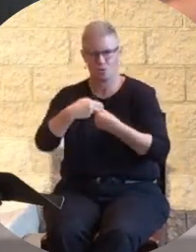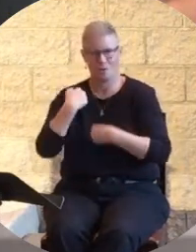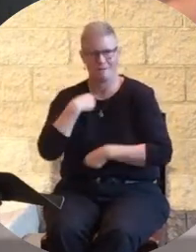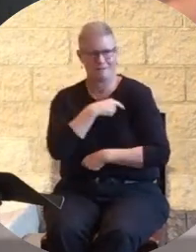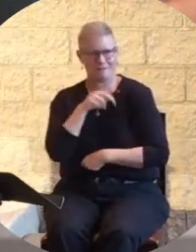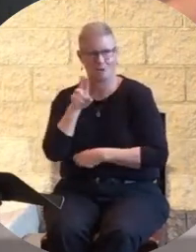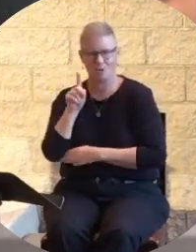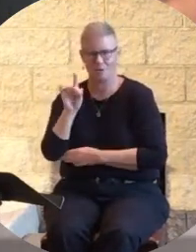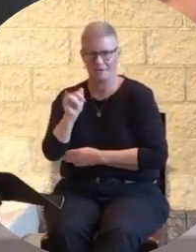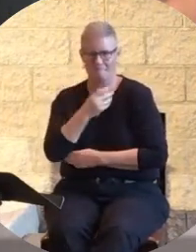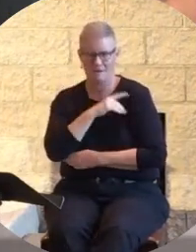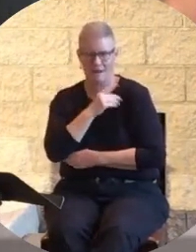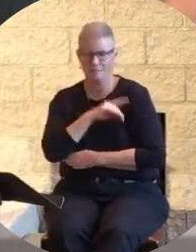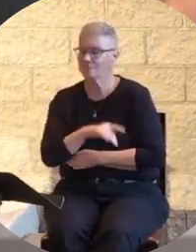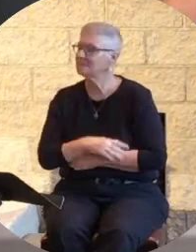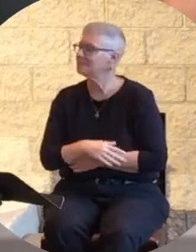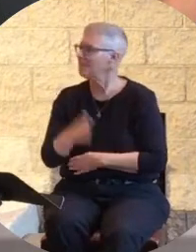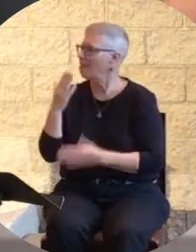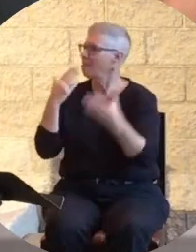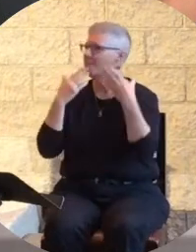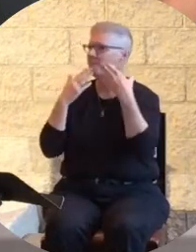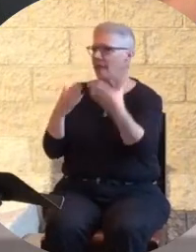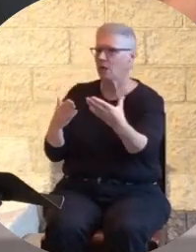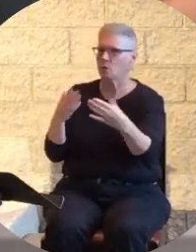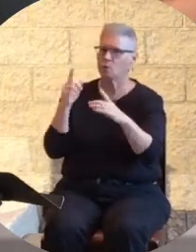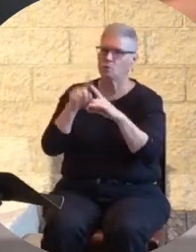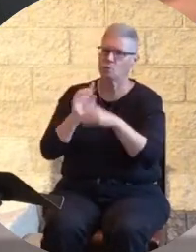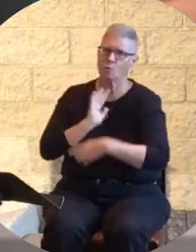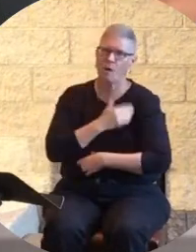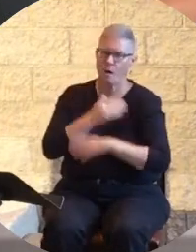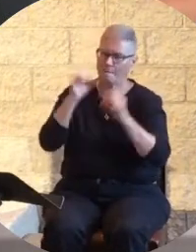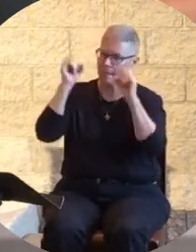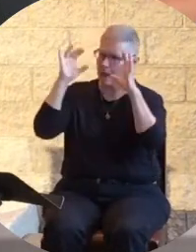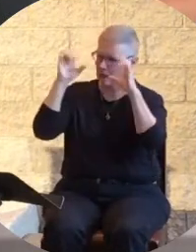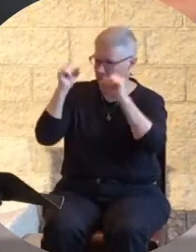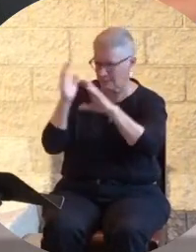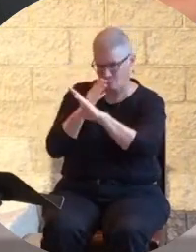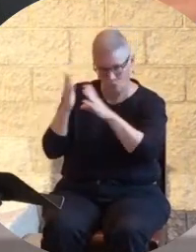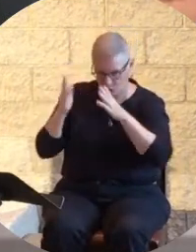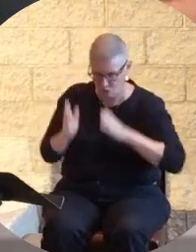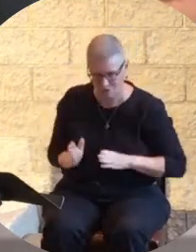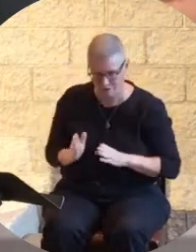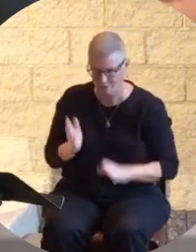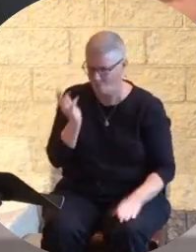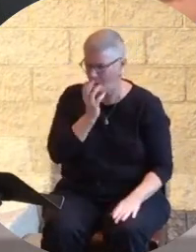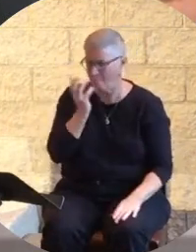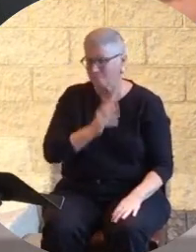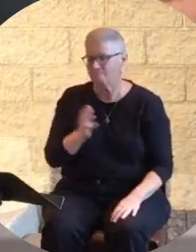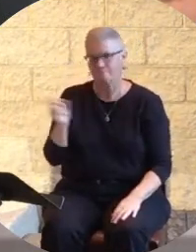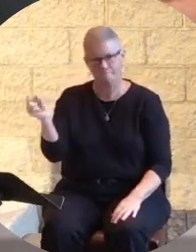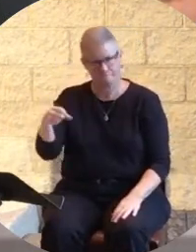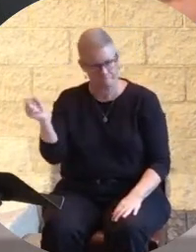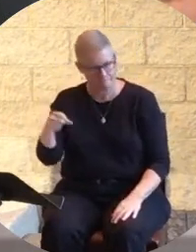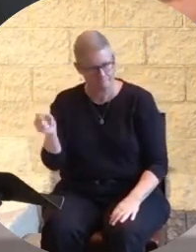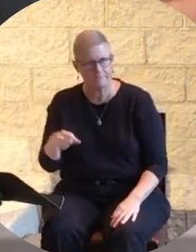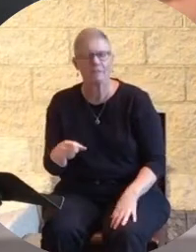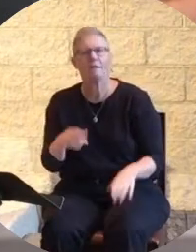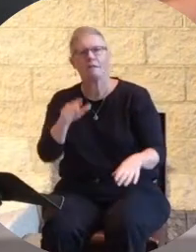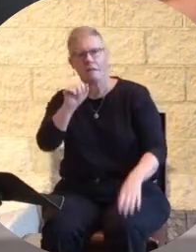our amazing musicians. Amazing musicians. Yes. And our AV